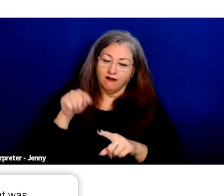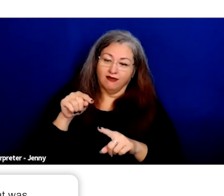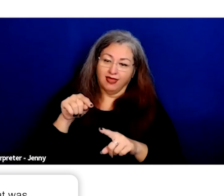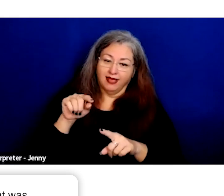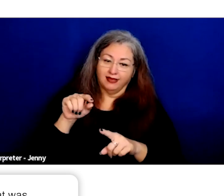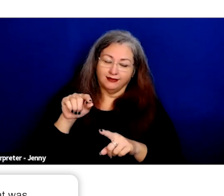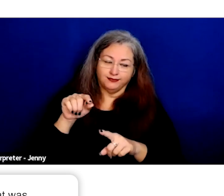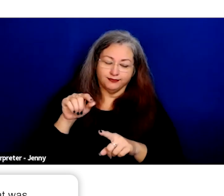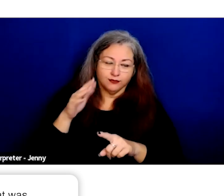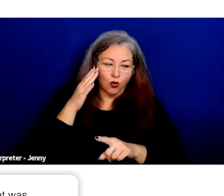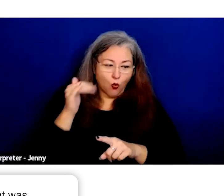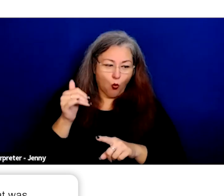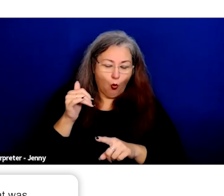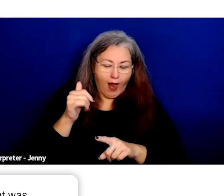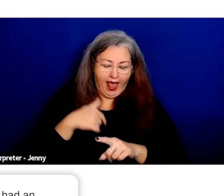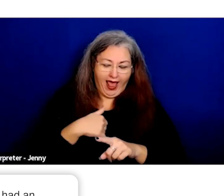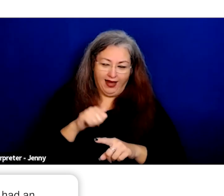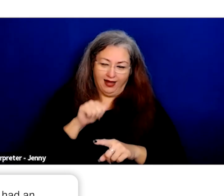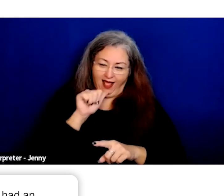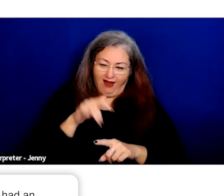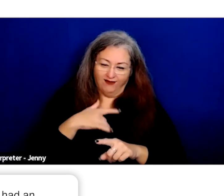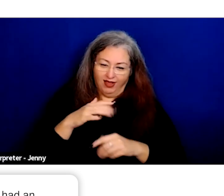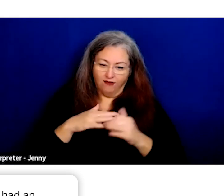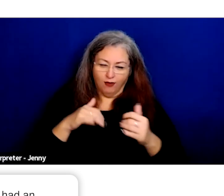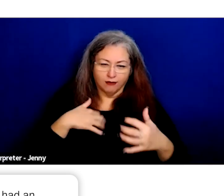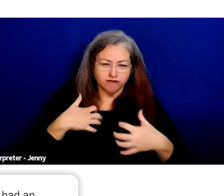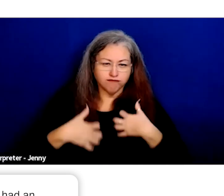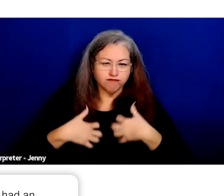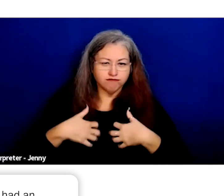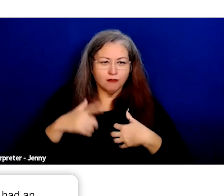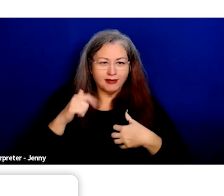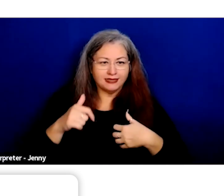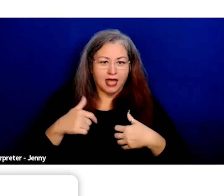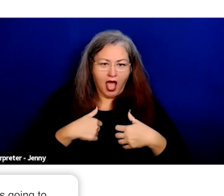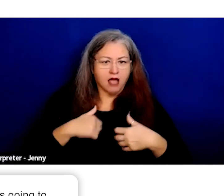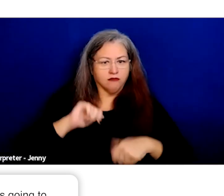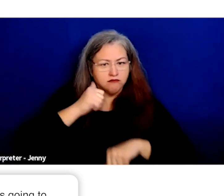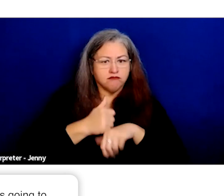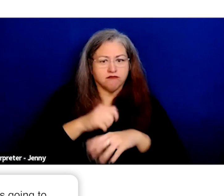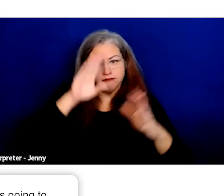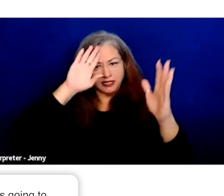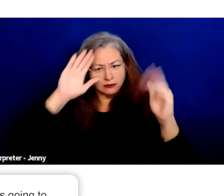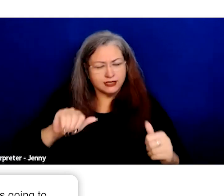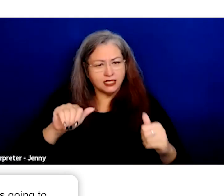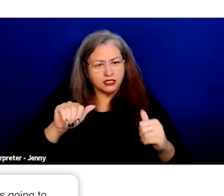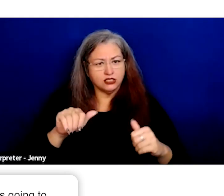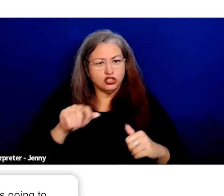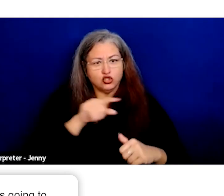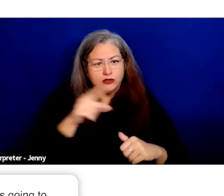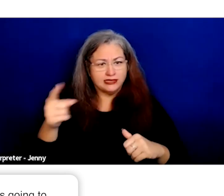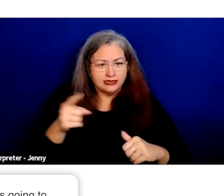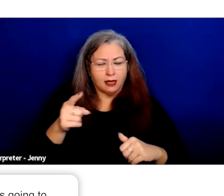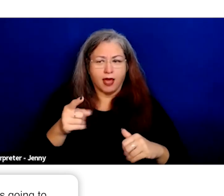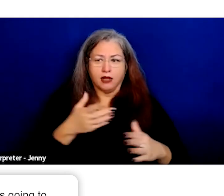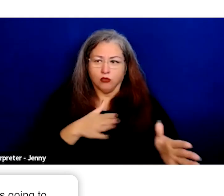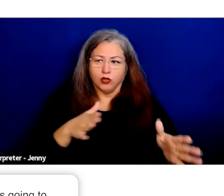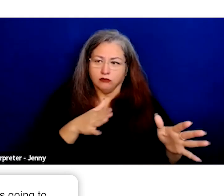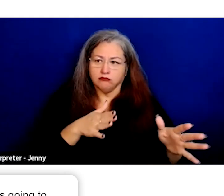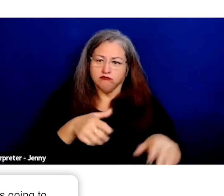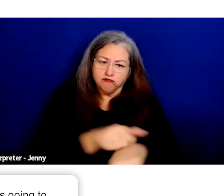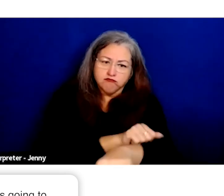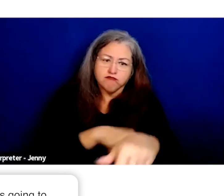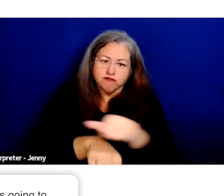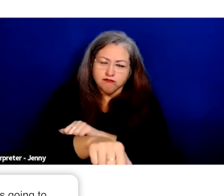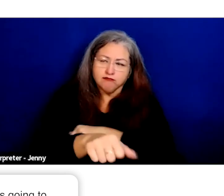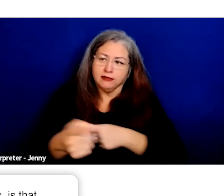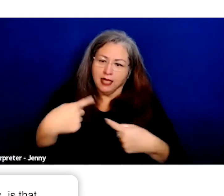part of why that was uncomfortable for me was that I really had an expectation that somebody was going to help and somebody was going to save